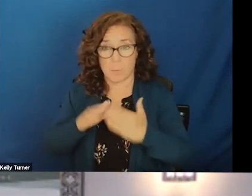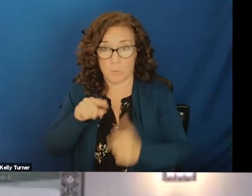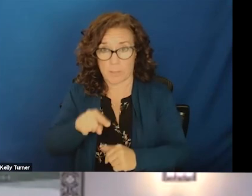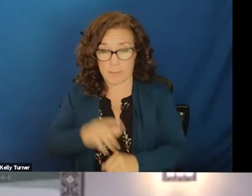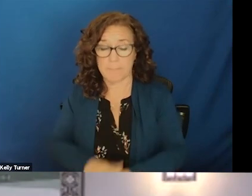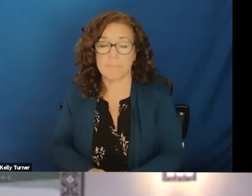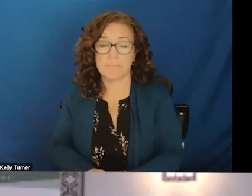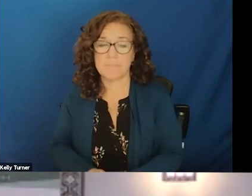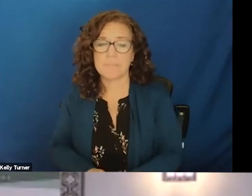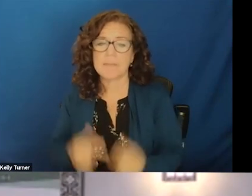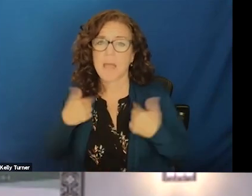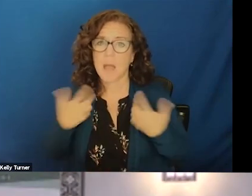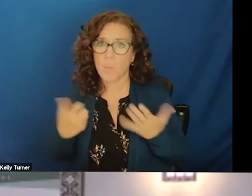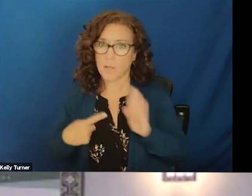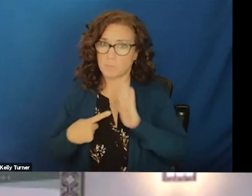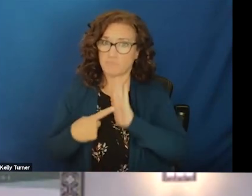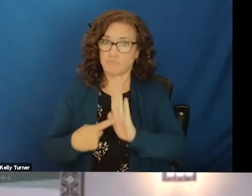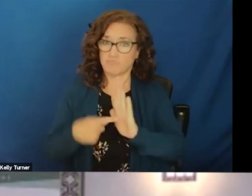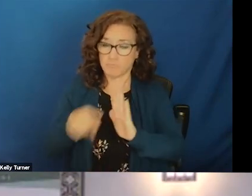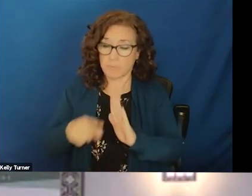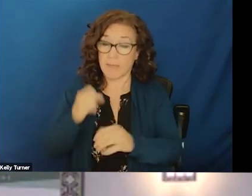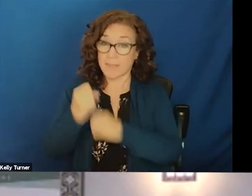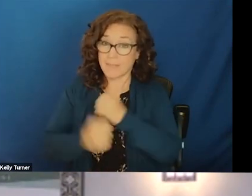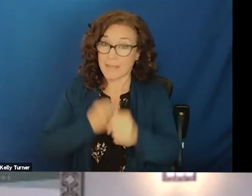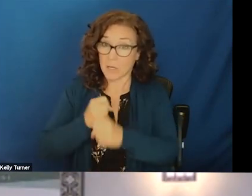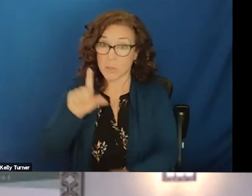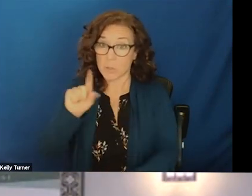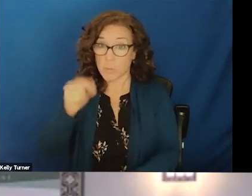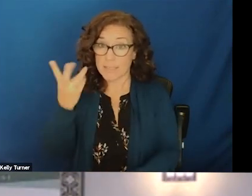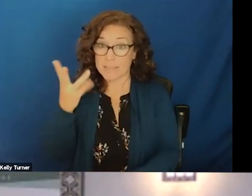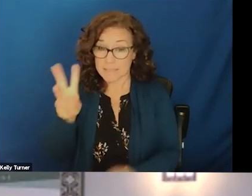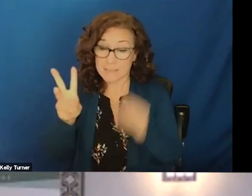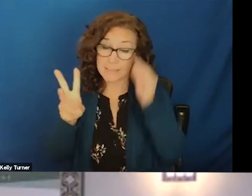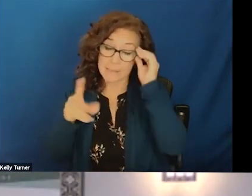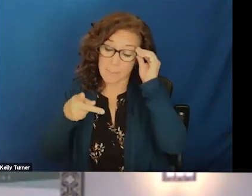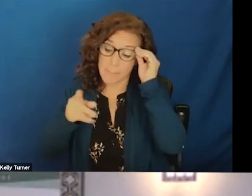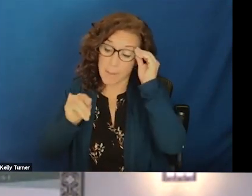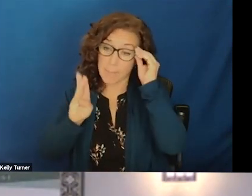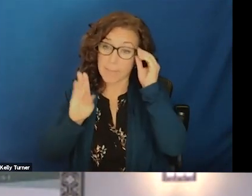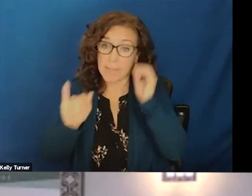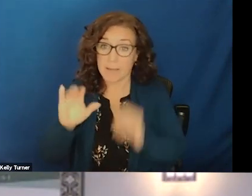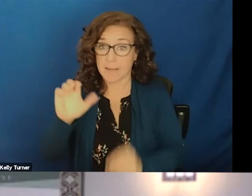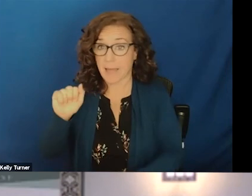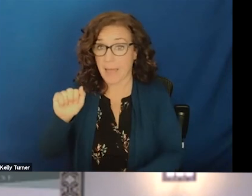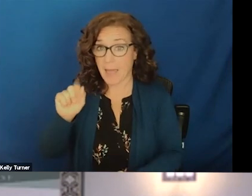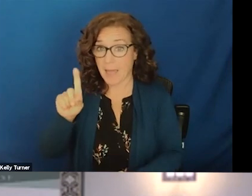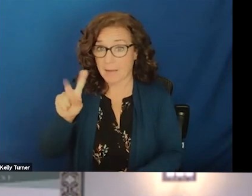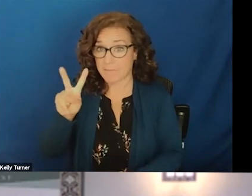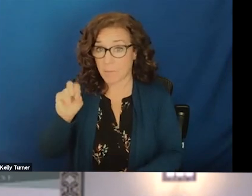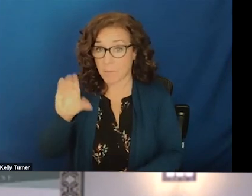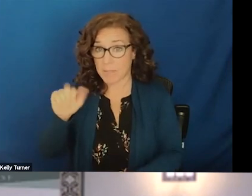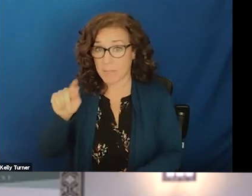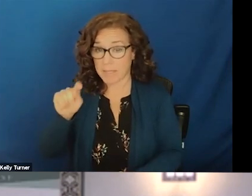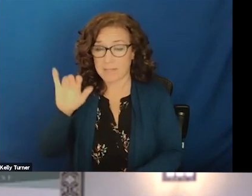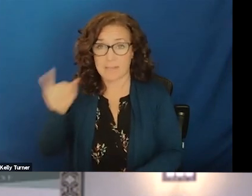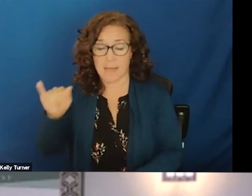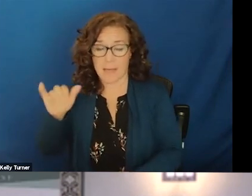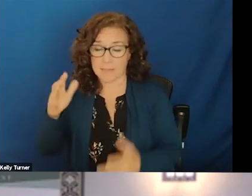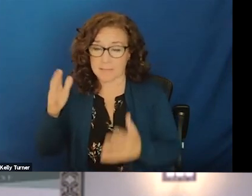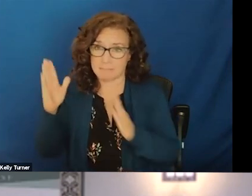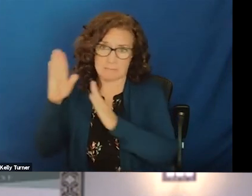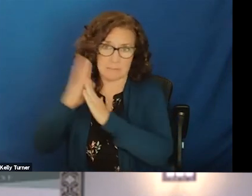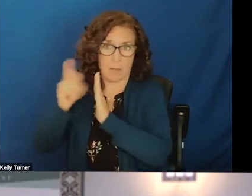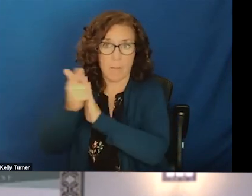to your attention that in 2016, Public Advocates, which is a very prestigious law firm in Sacramento and in San